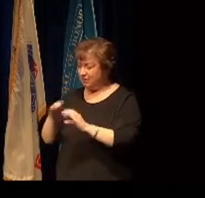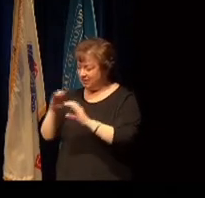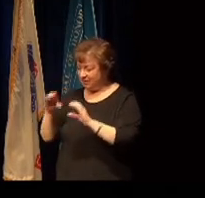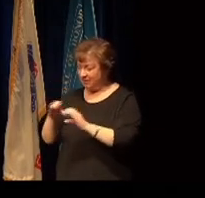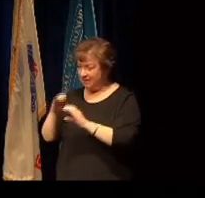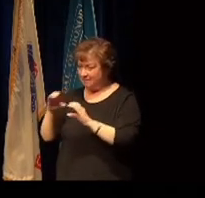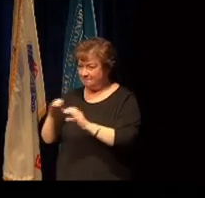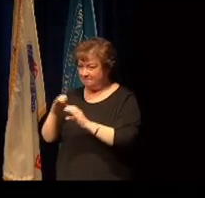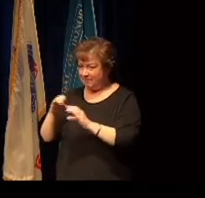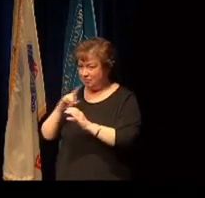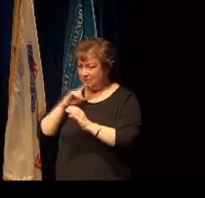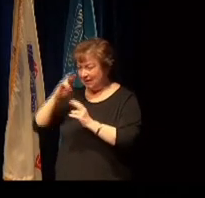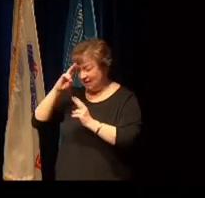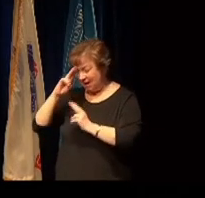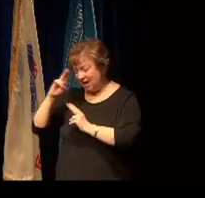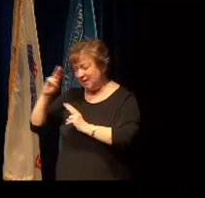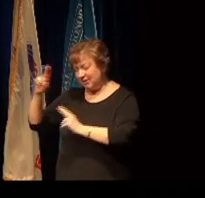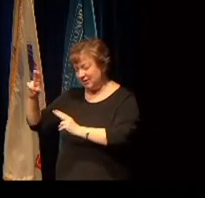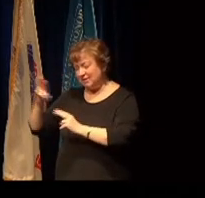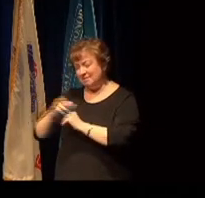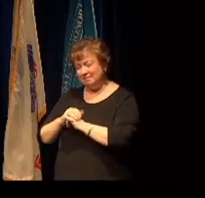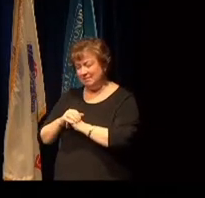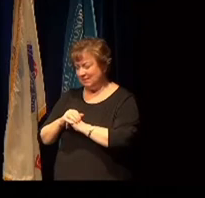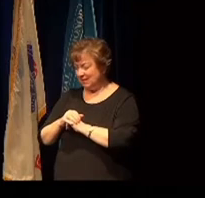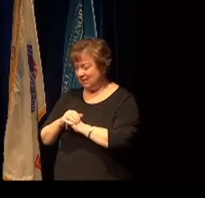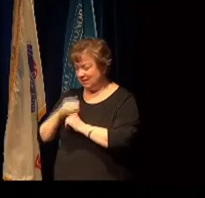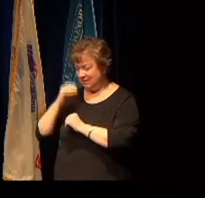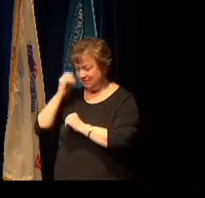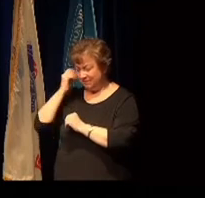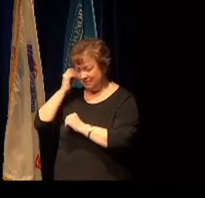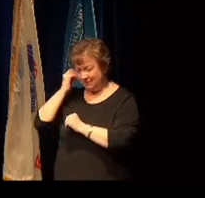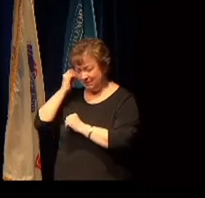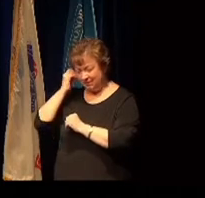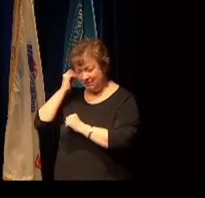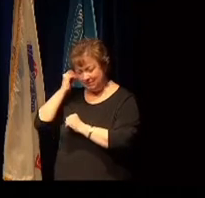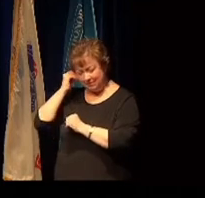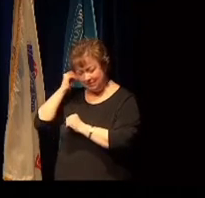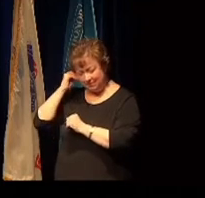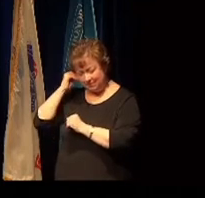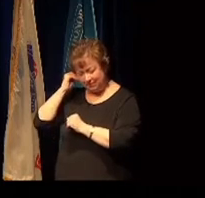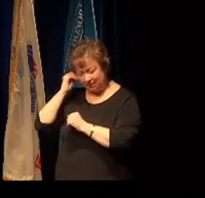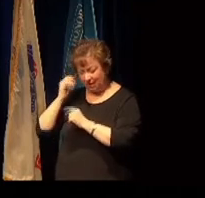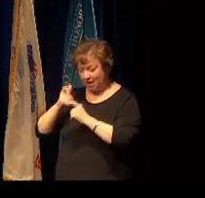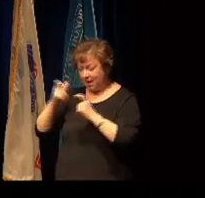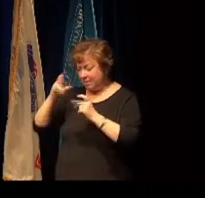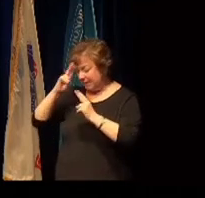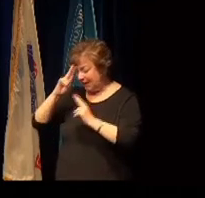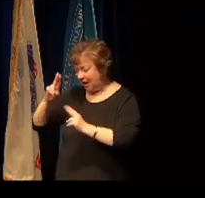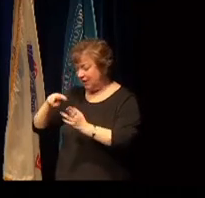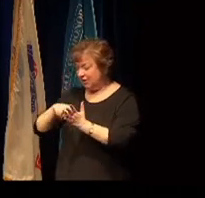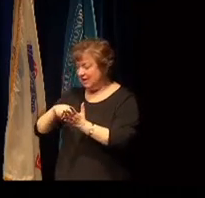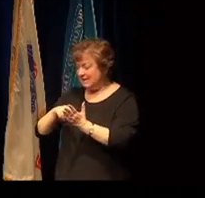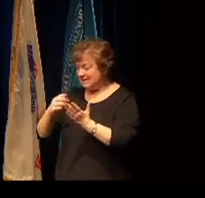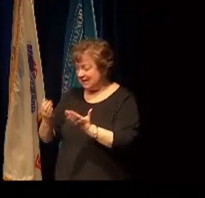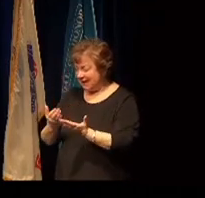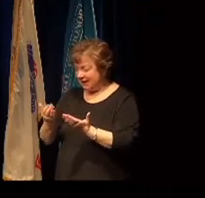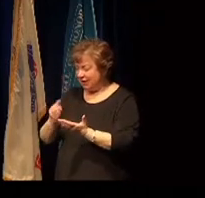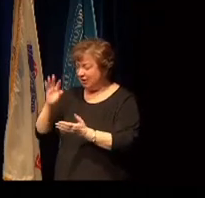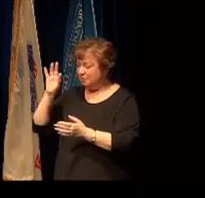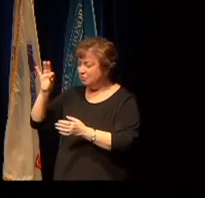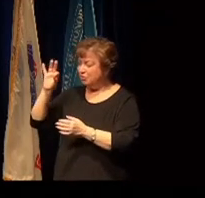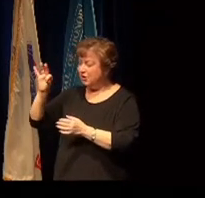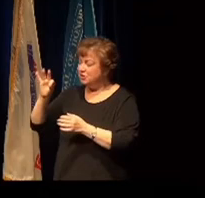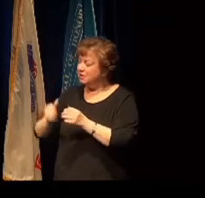what a privilege to stand here on your behalf and preach the most important message to the